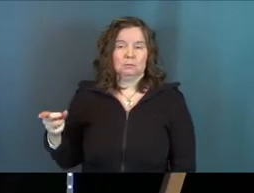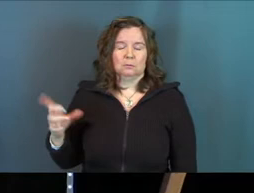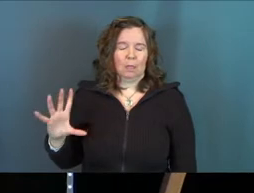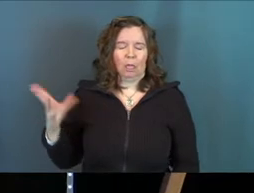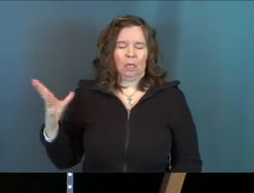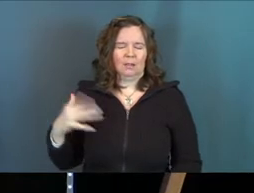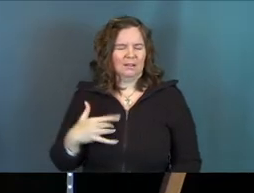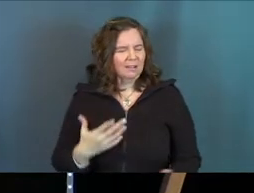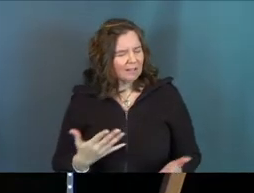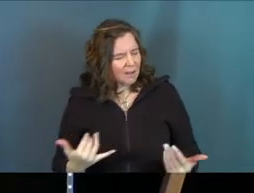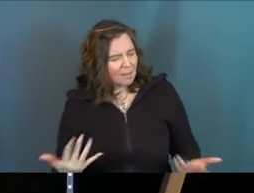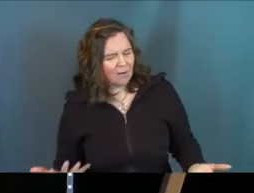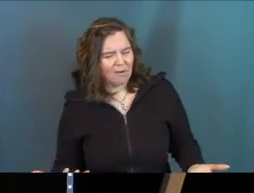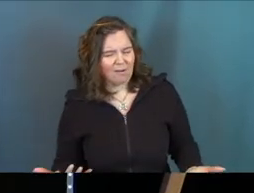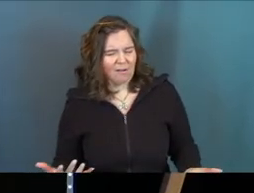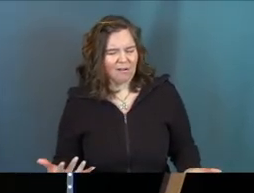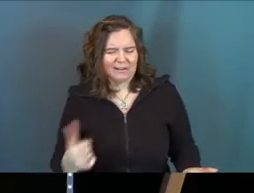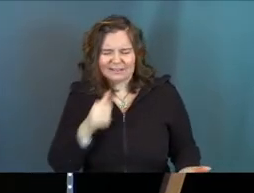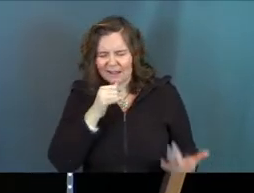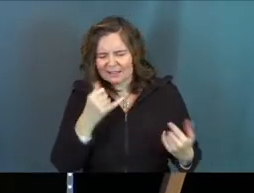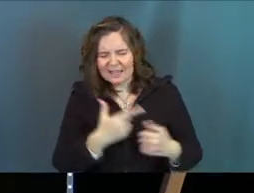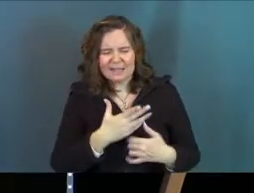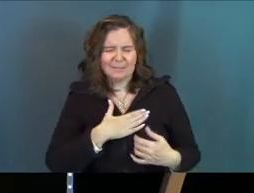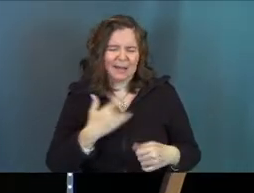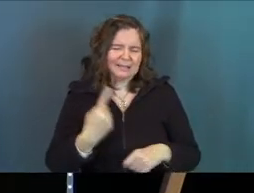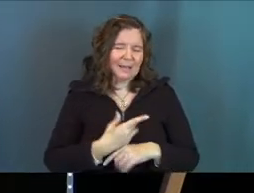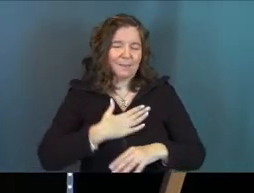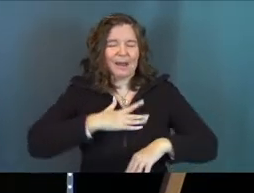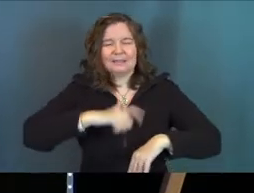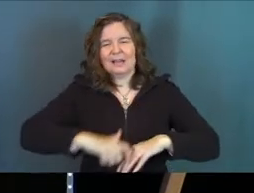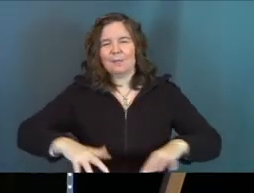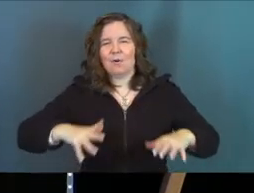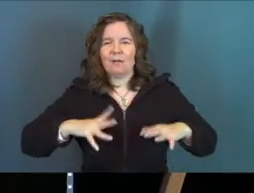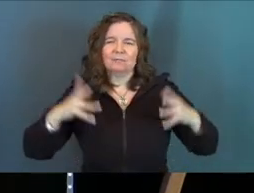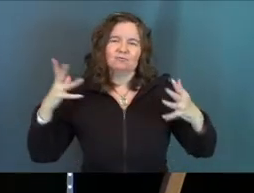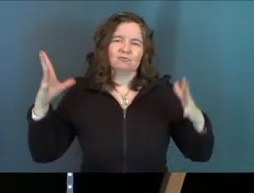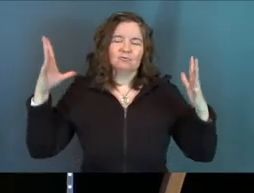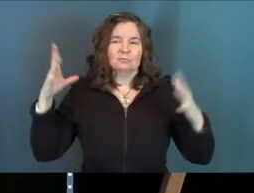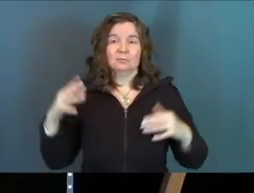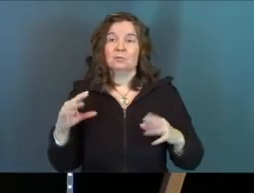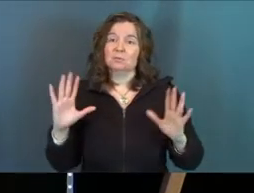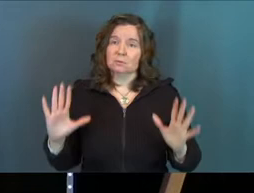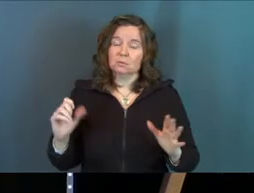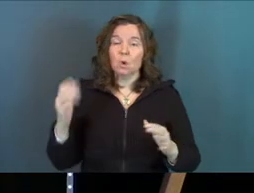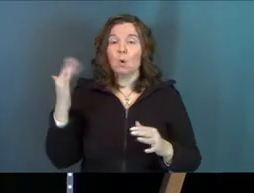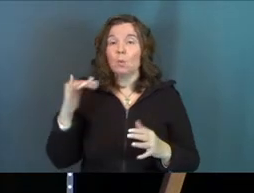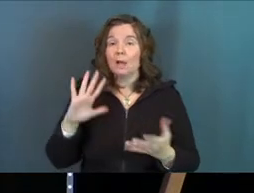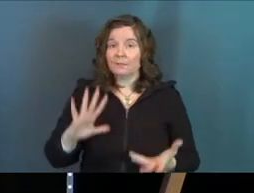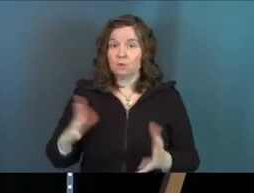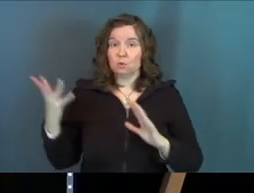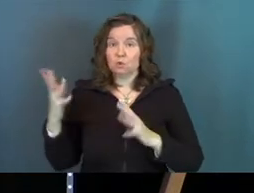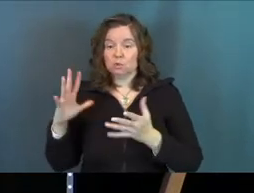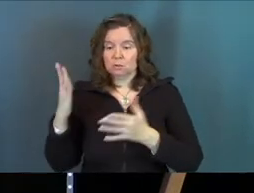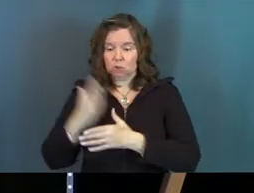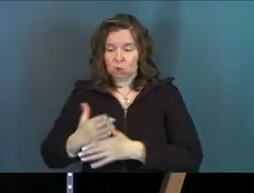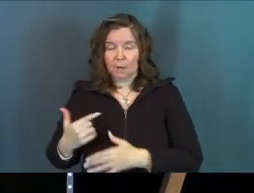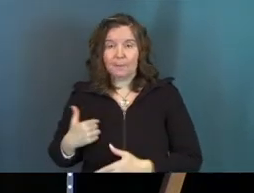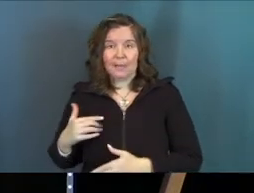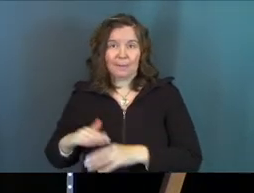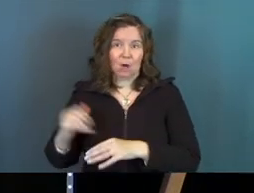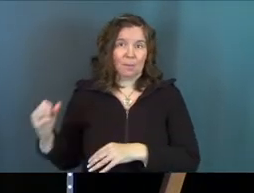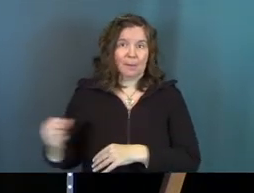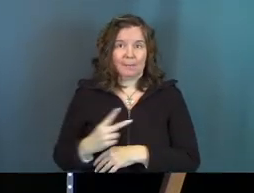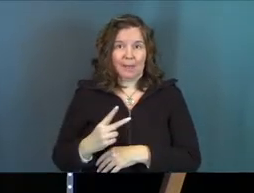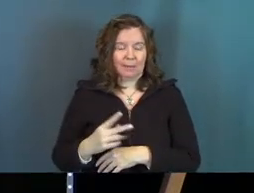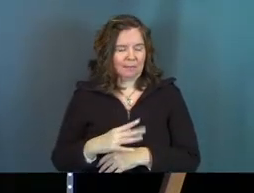probably how Samuel, he's like, dude, come on. He's like, not today. It's my day. It's my time off. You know, I've done my part. So why have you disturbed me by calling me back?